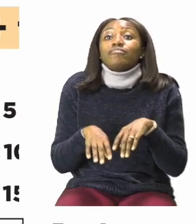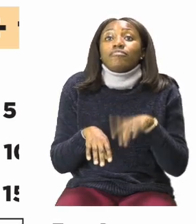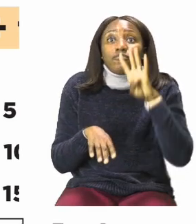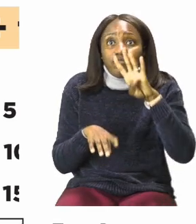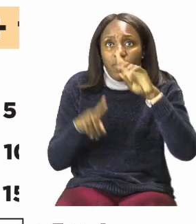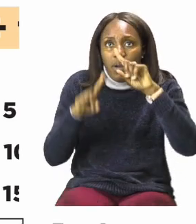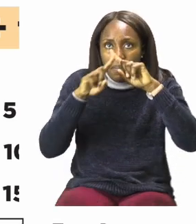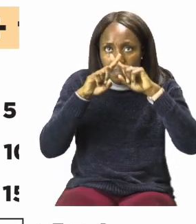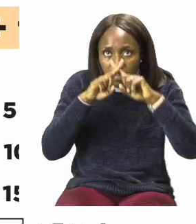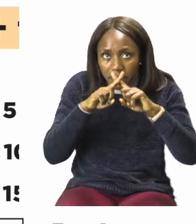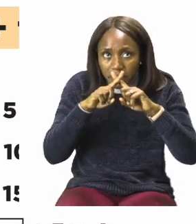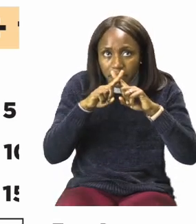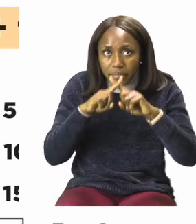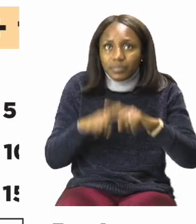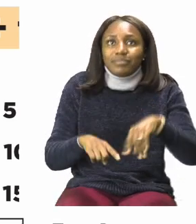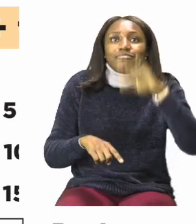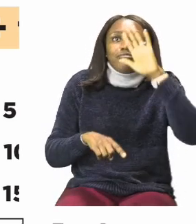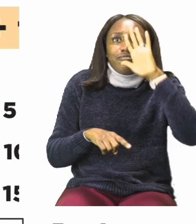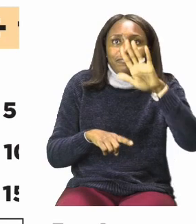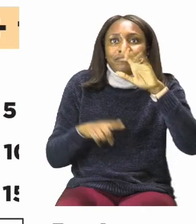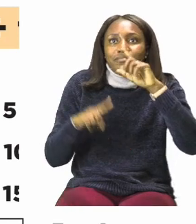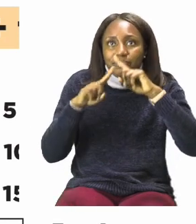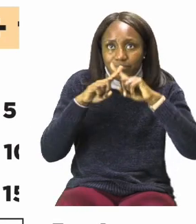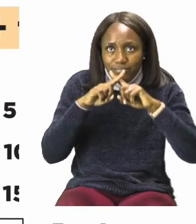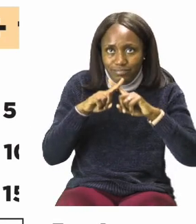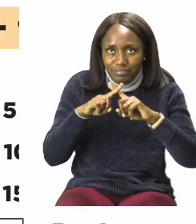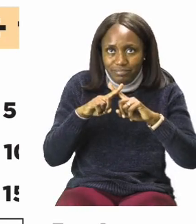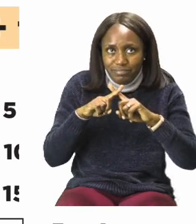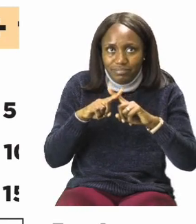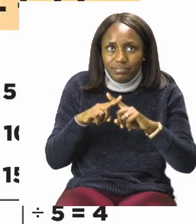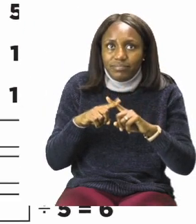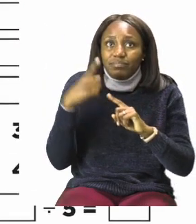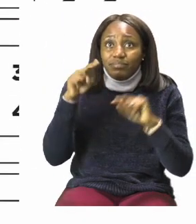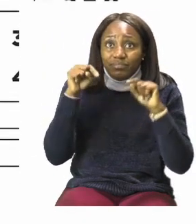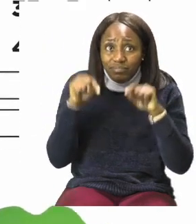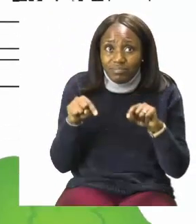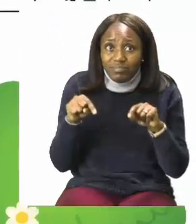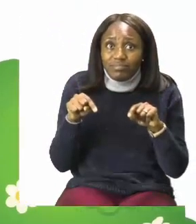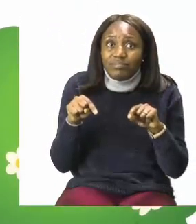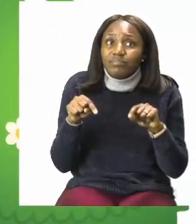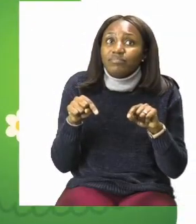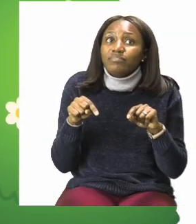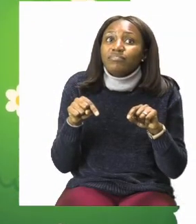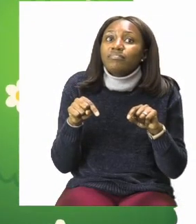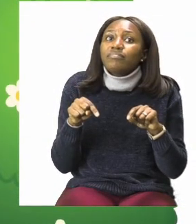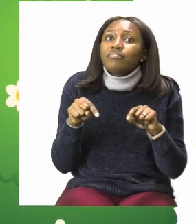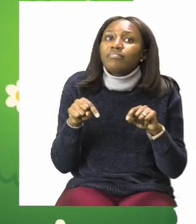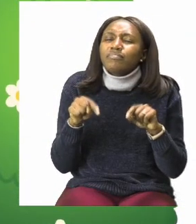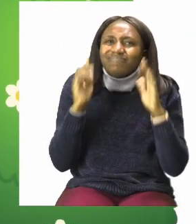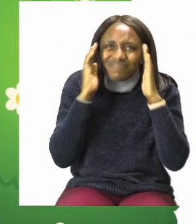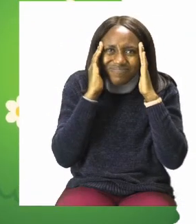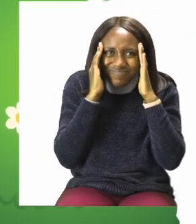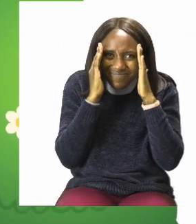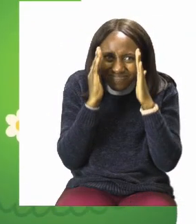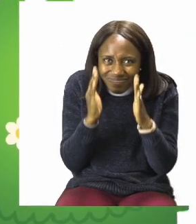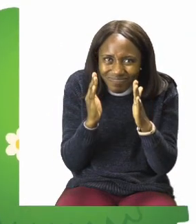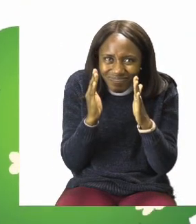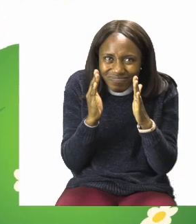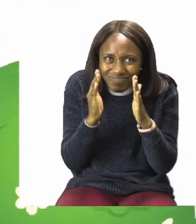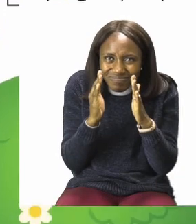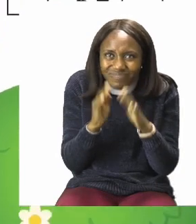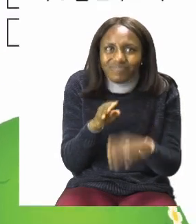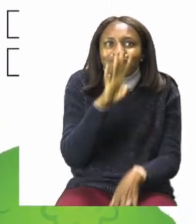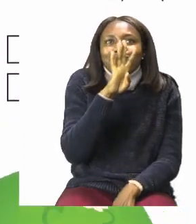10 times table. But today, just for our demonstrations, we are going to focus on the 4